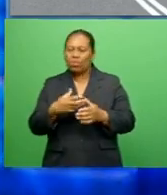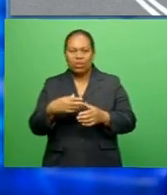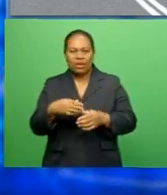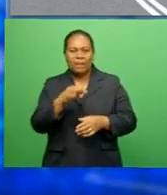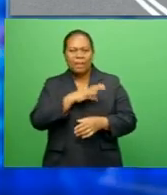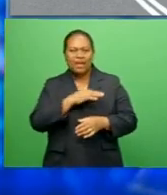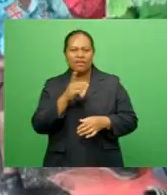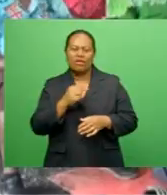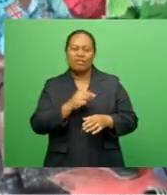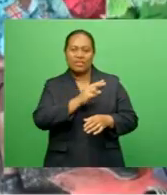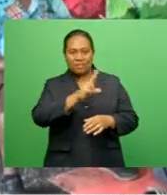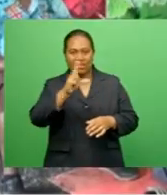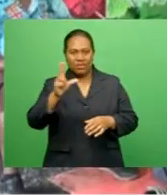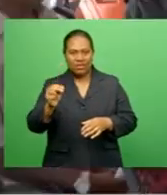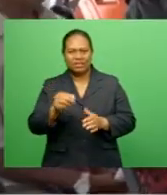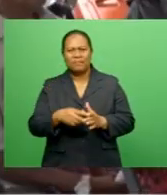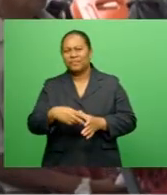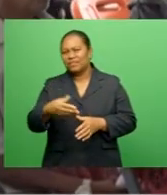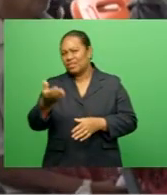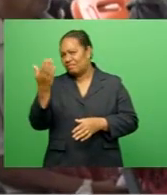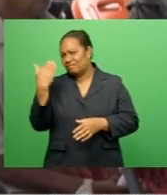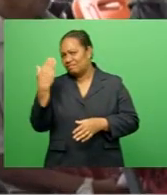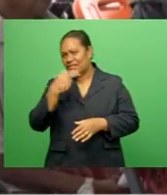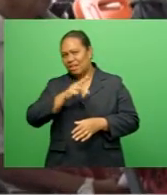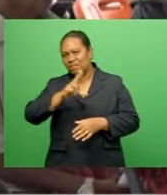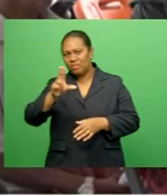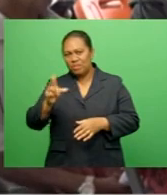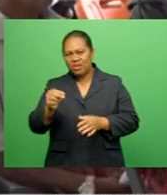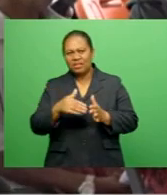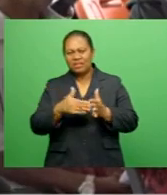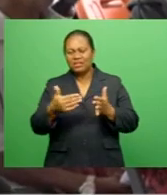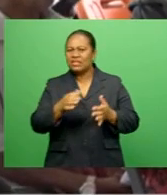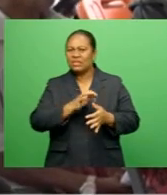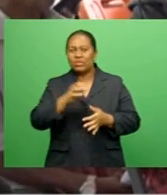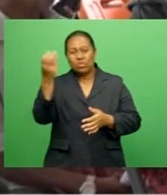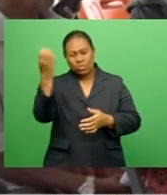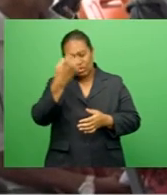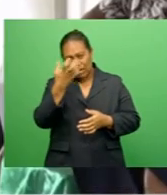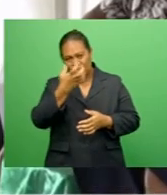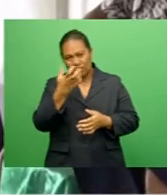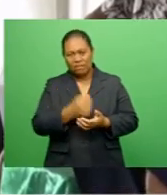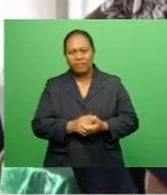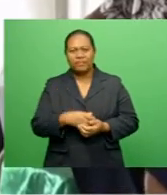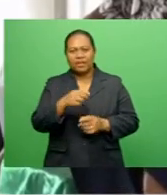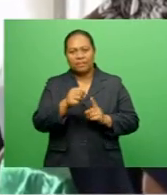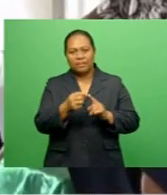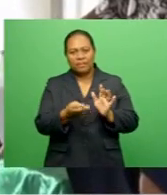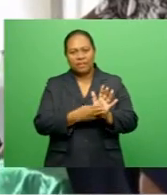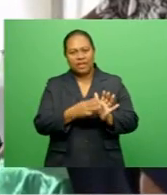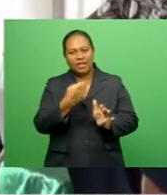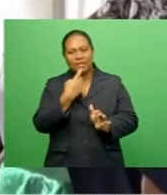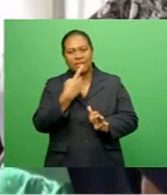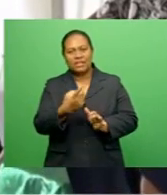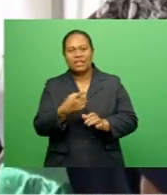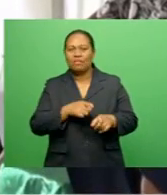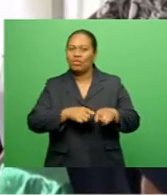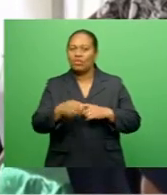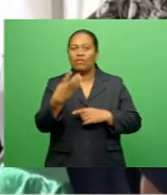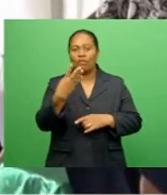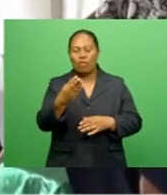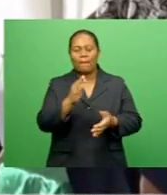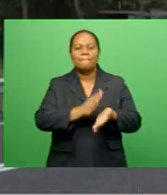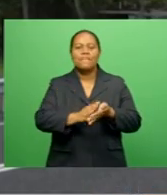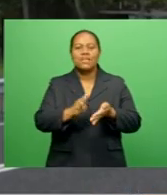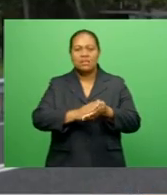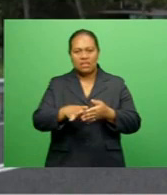bridge. The old bridge had only one lane, which made it dangerous and inconvenient. Prime Minister Voreqe Bainimarama says nearly $4 million was